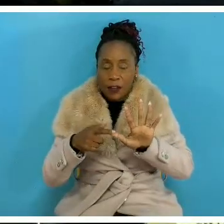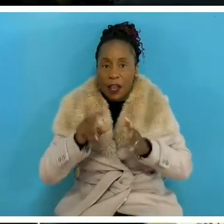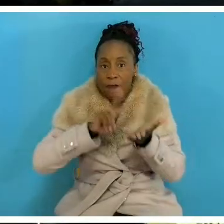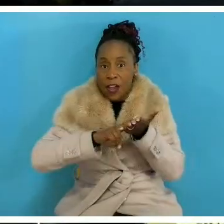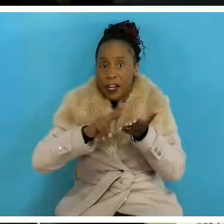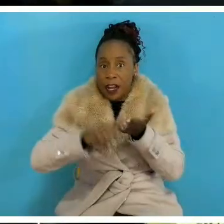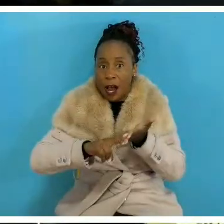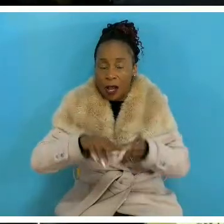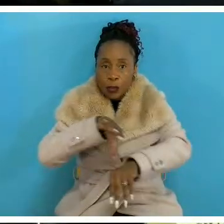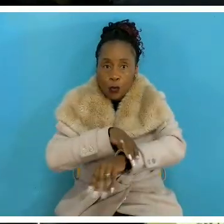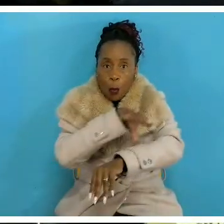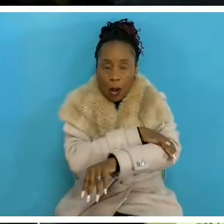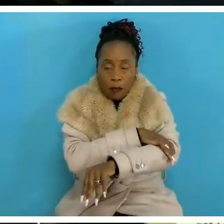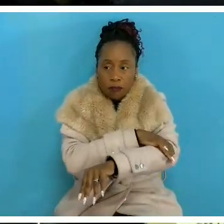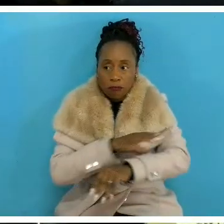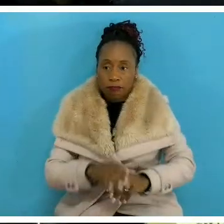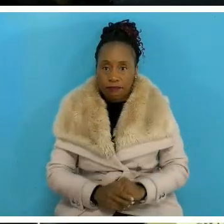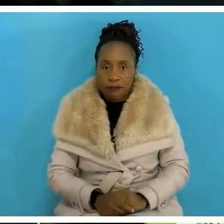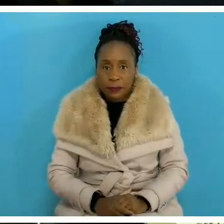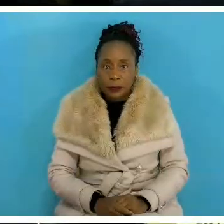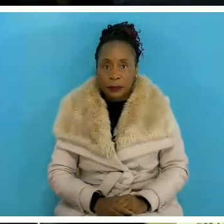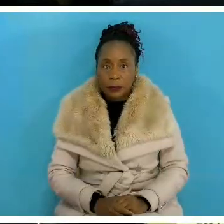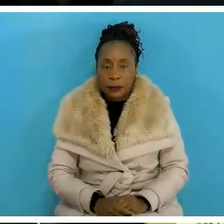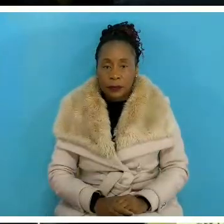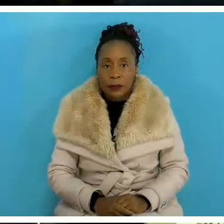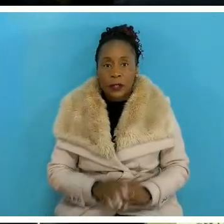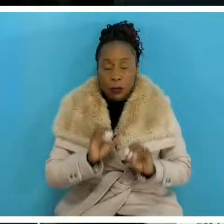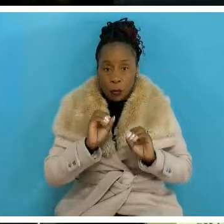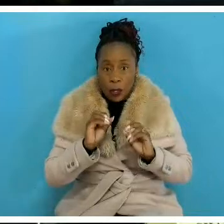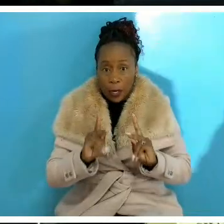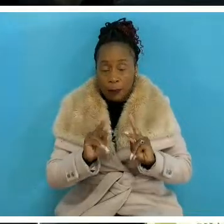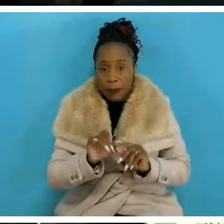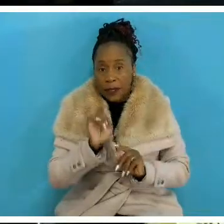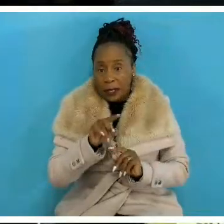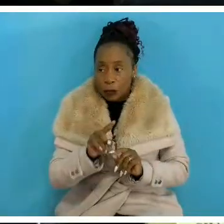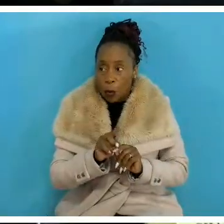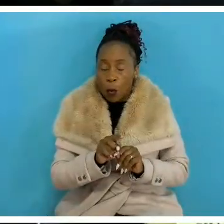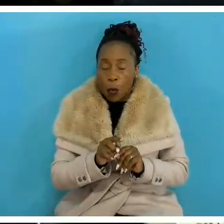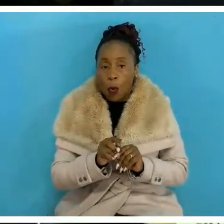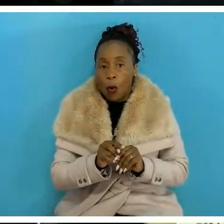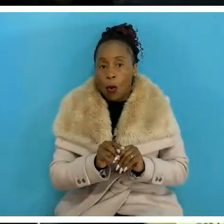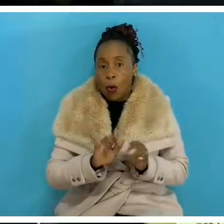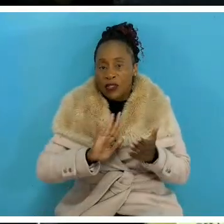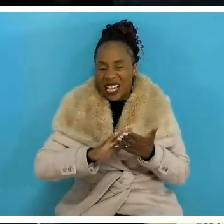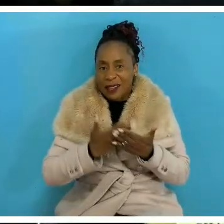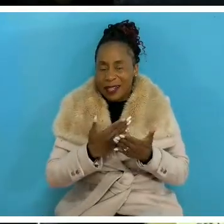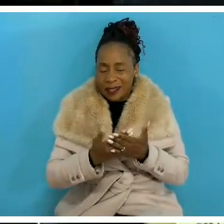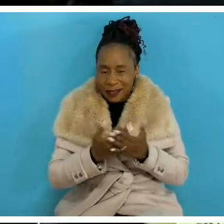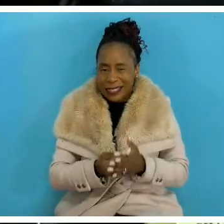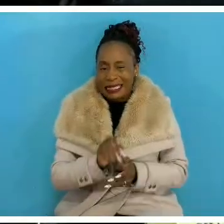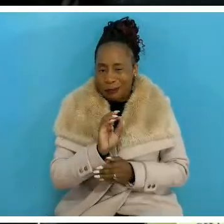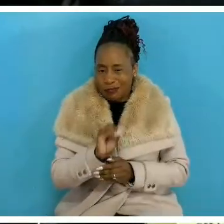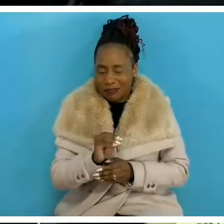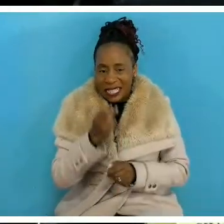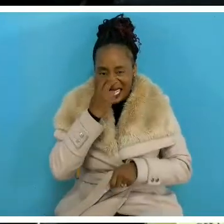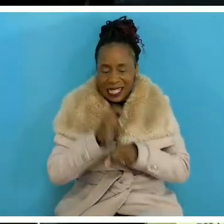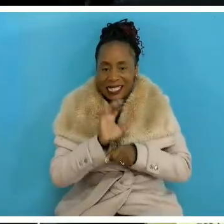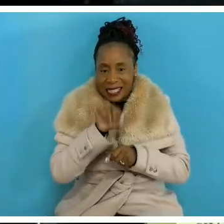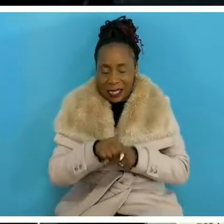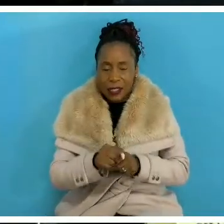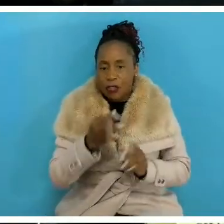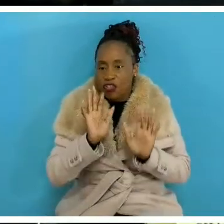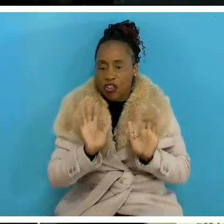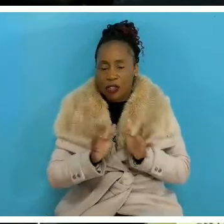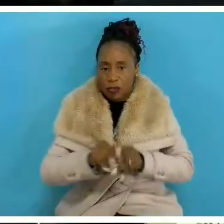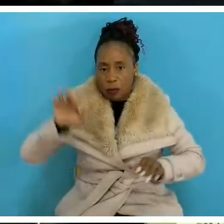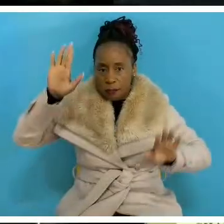Venda and Tsonga. Right, so there's translation facilities for you as well if you do need that. You just put up your hand and then